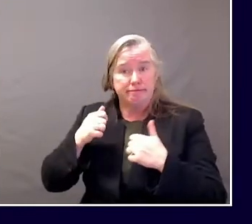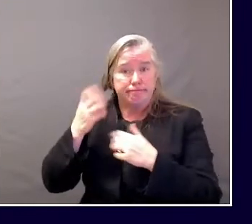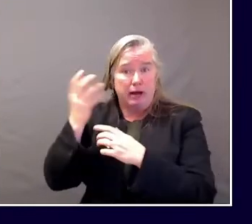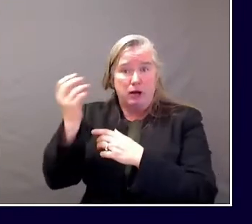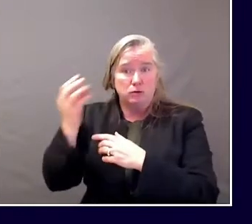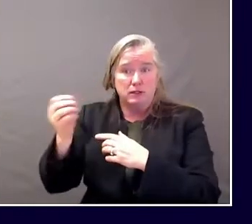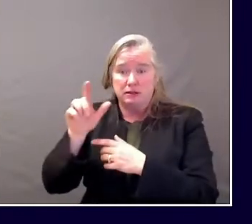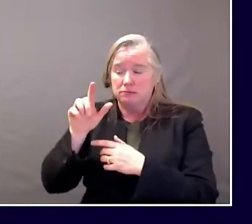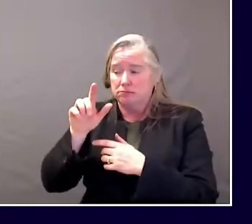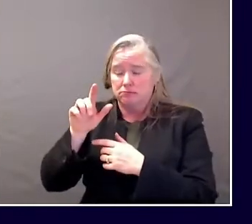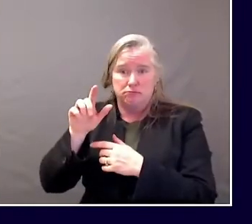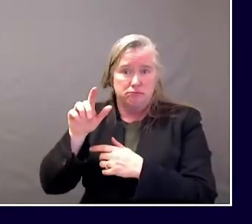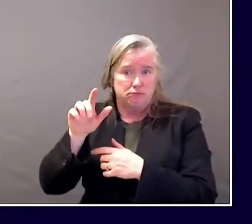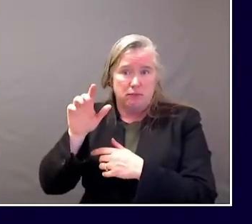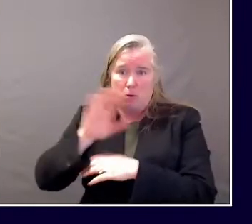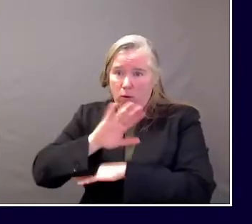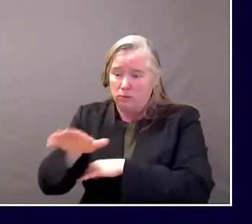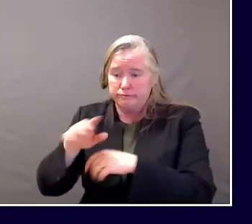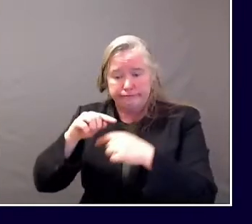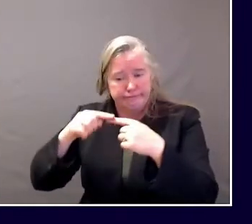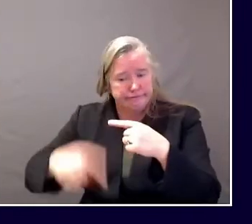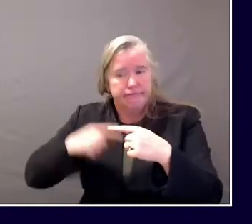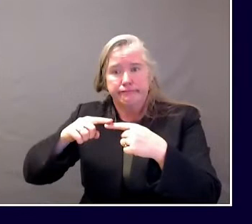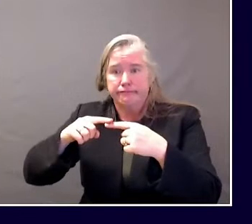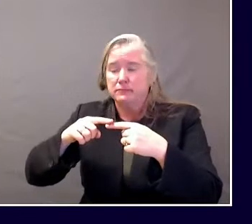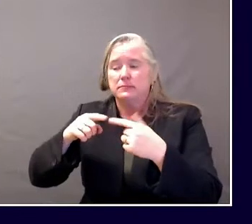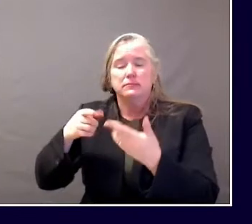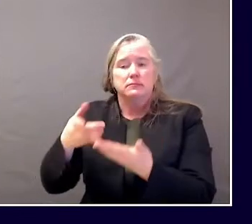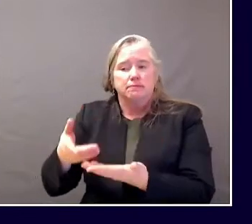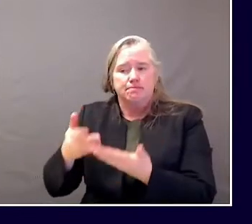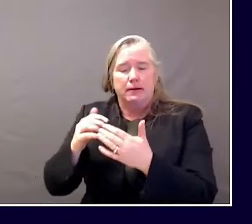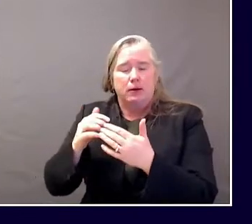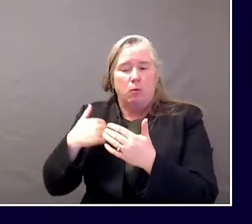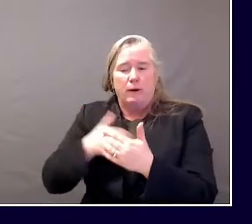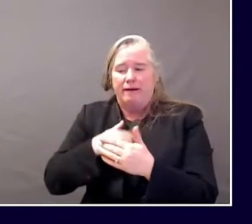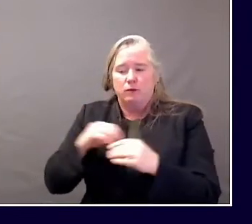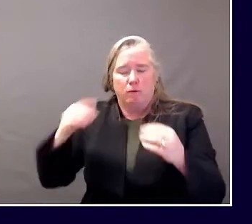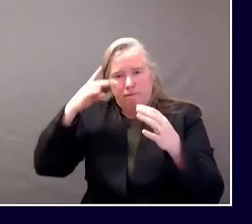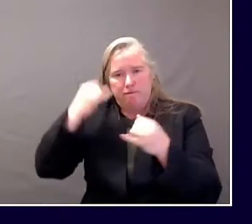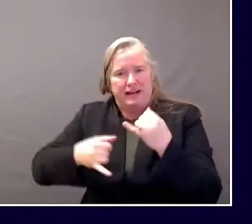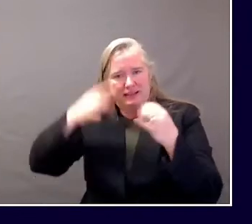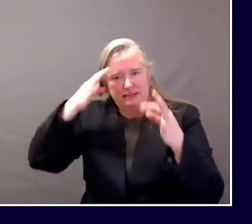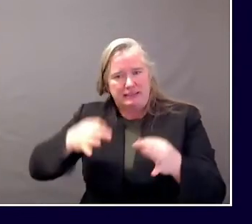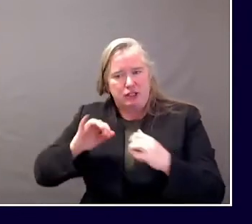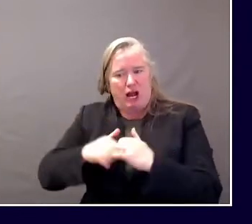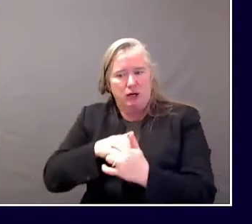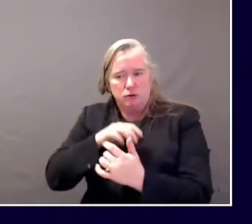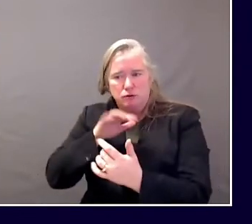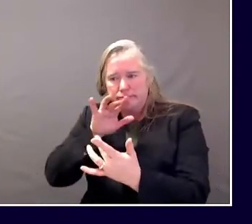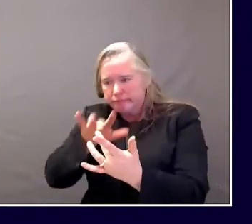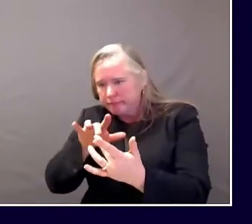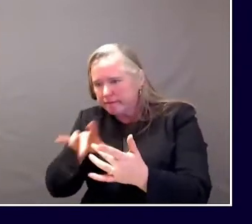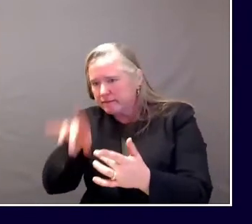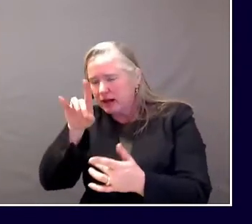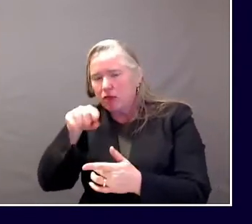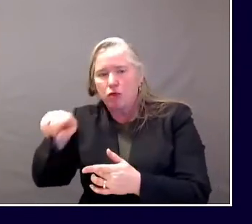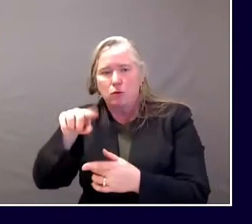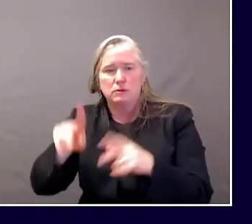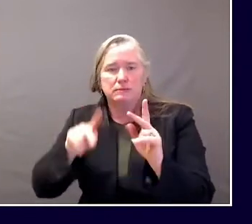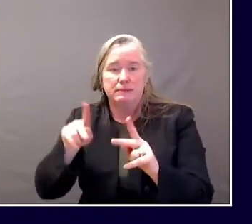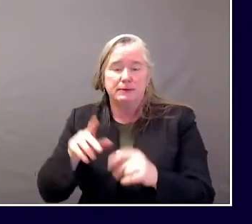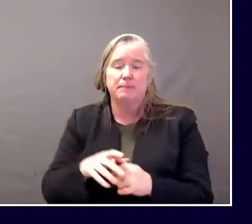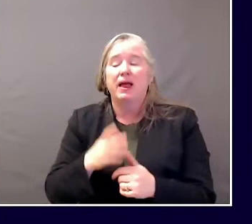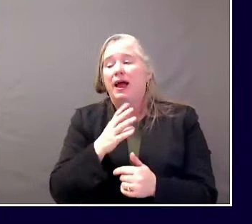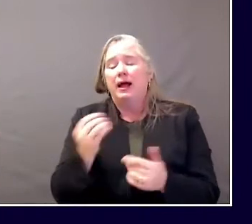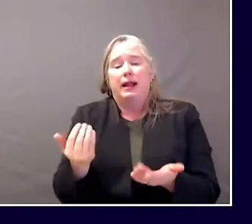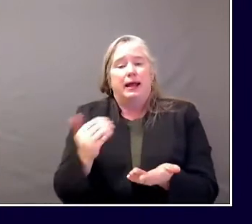them in a different category. At this time, I don't think we've made any final decisions. As with so many things, it is a function of how much vaccine we